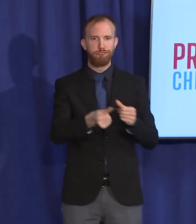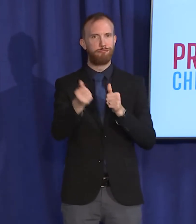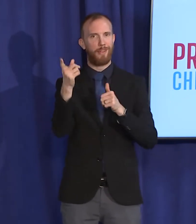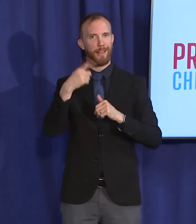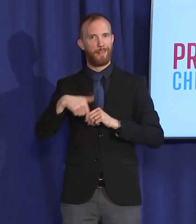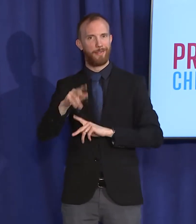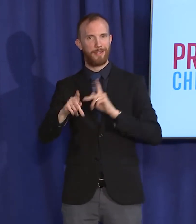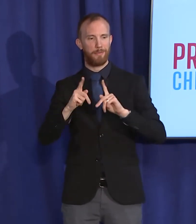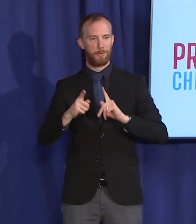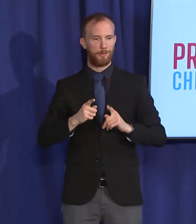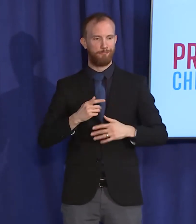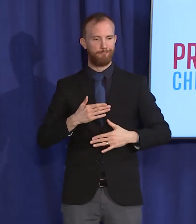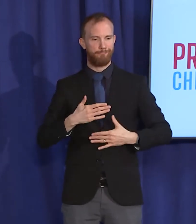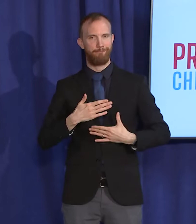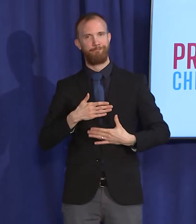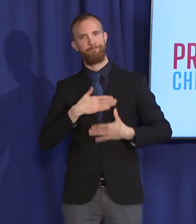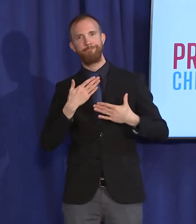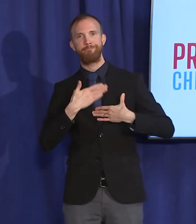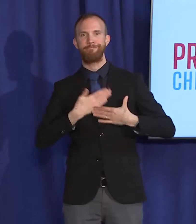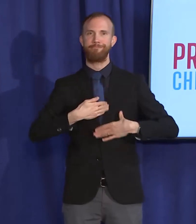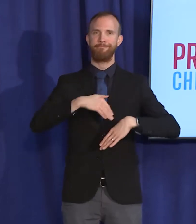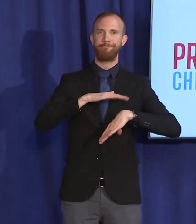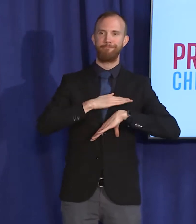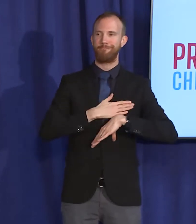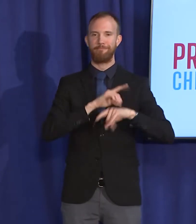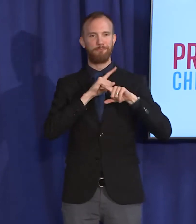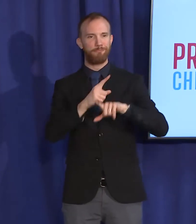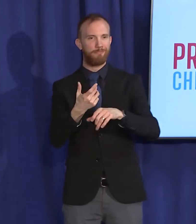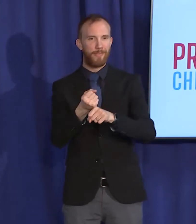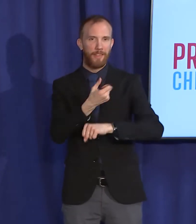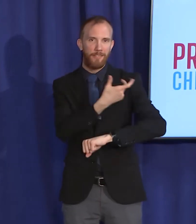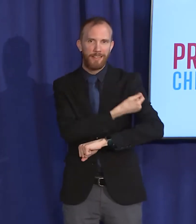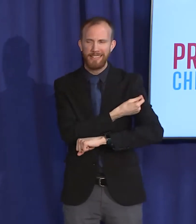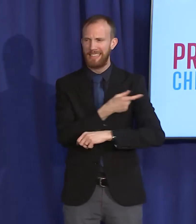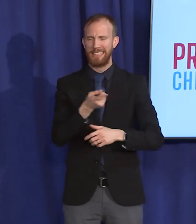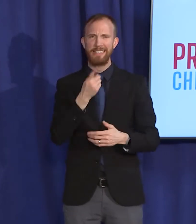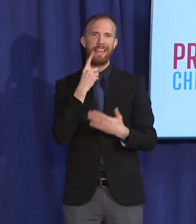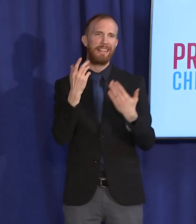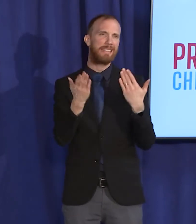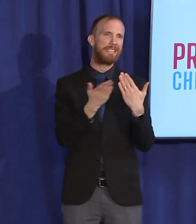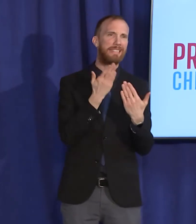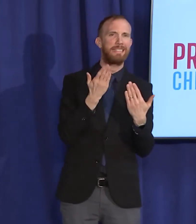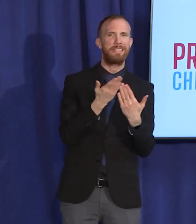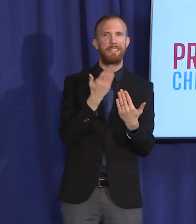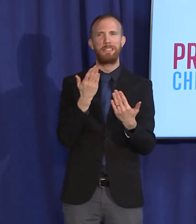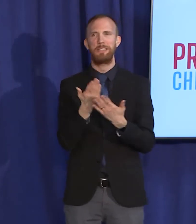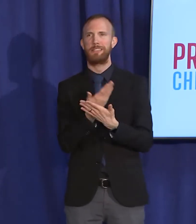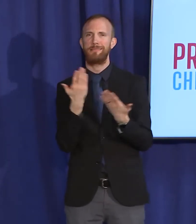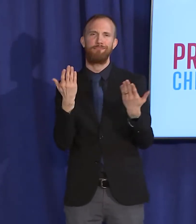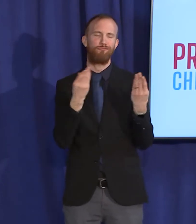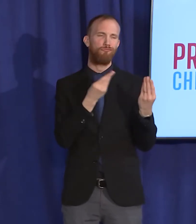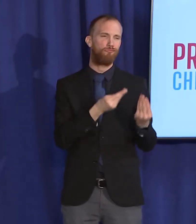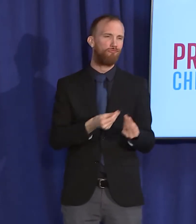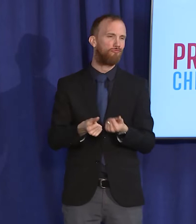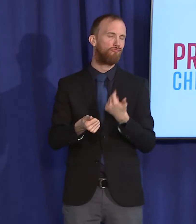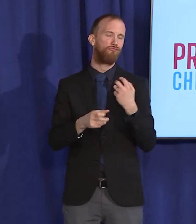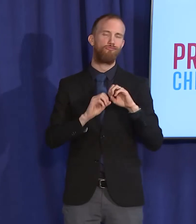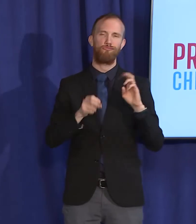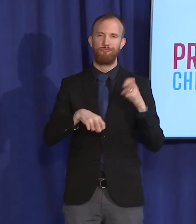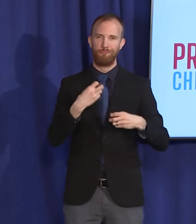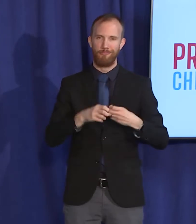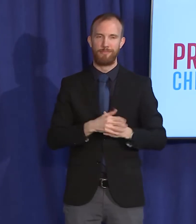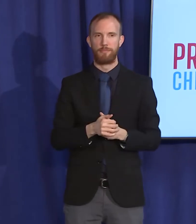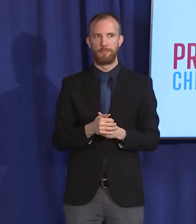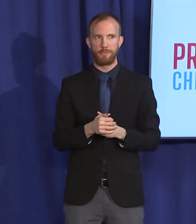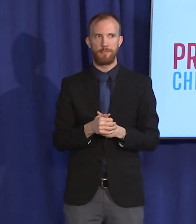that being there at the United Center site was easy and painless for them. And that's to the credit of many,